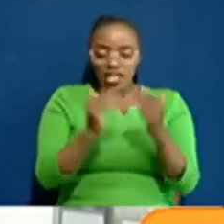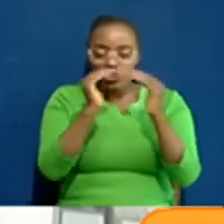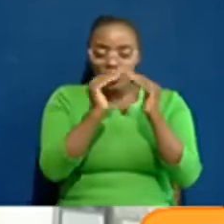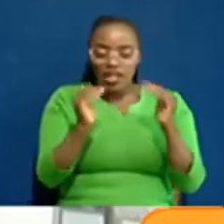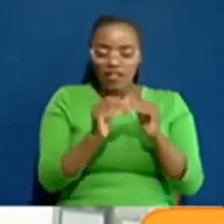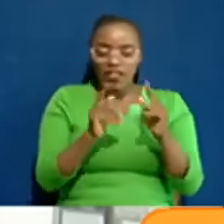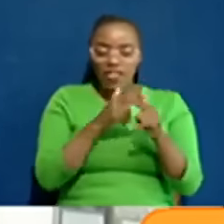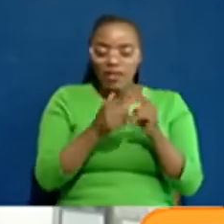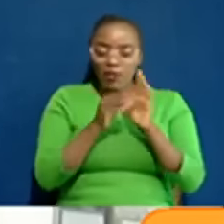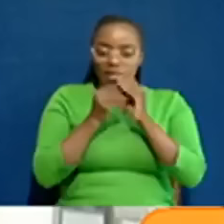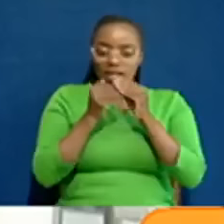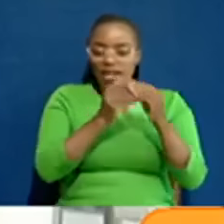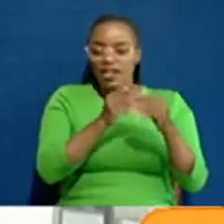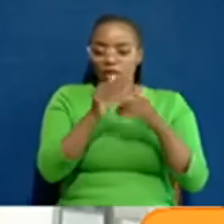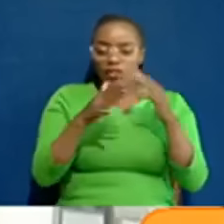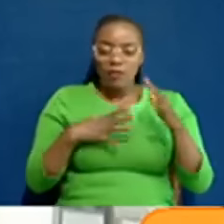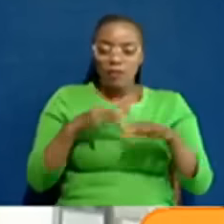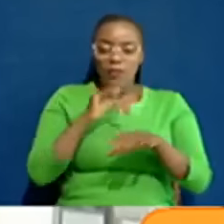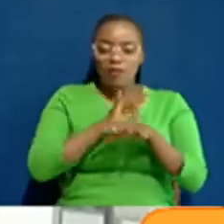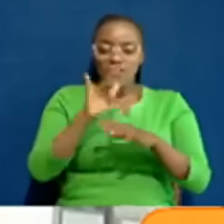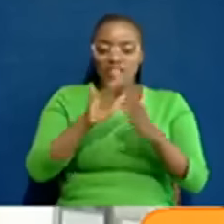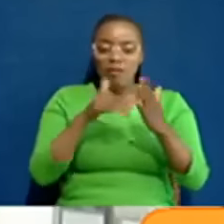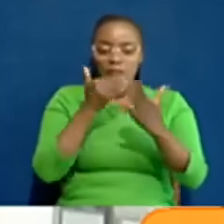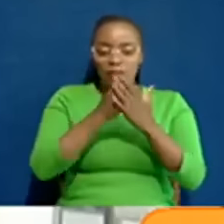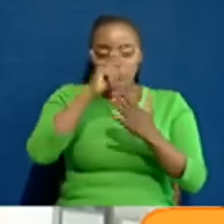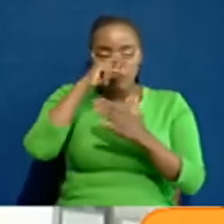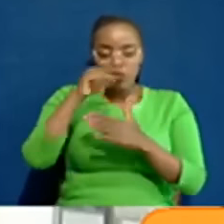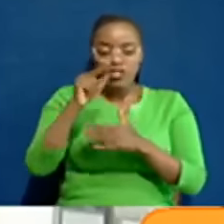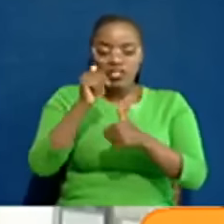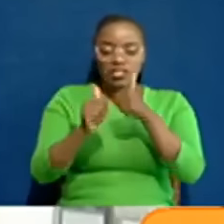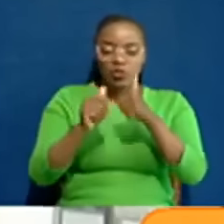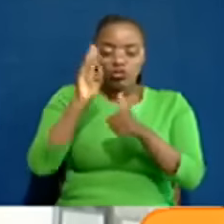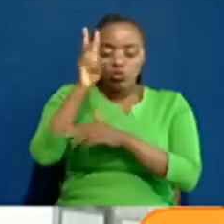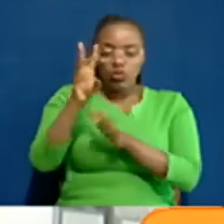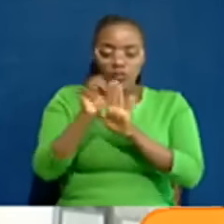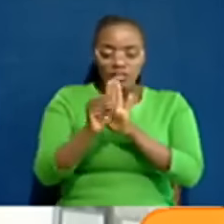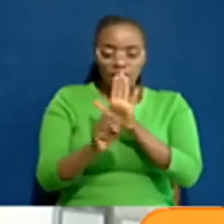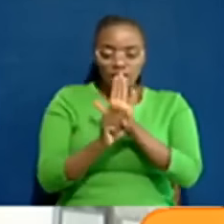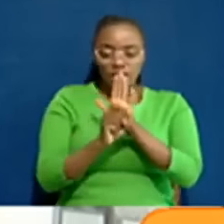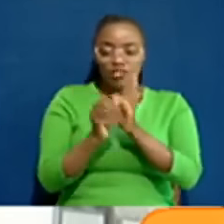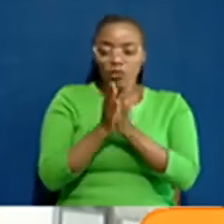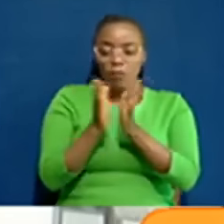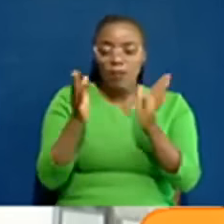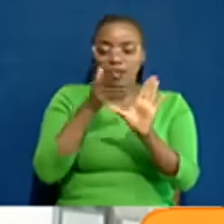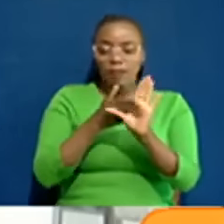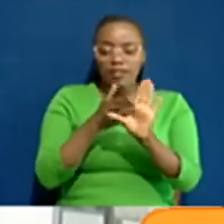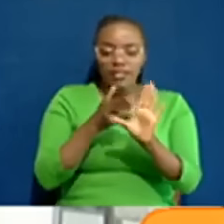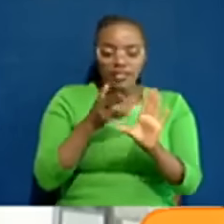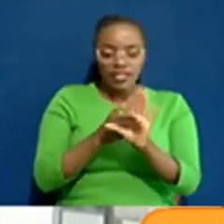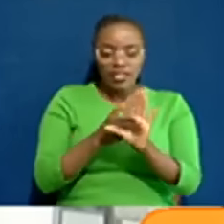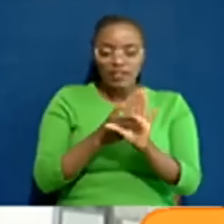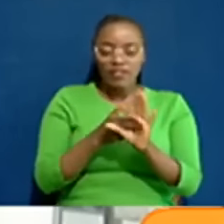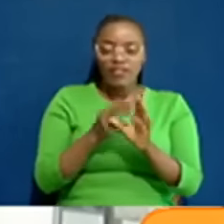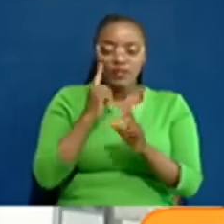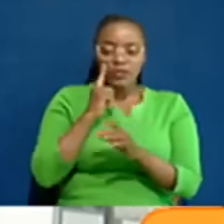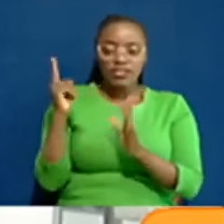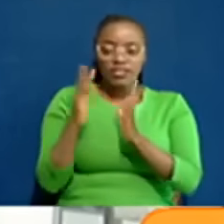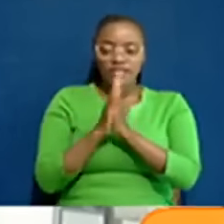guide which roads will be affected by the proposed policy that will be subjected to public participation. Here's Seth Alale with the